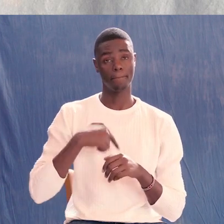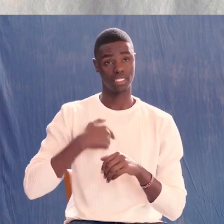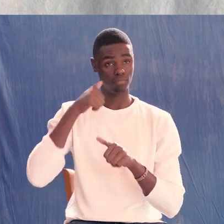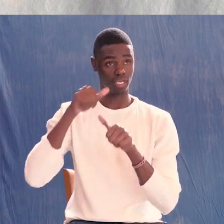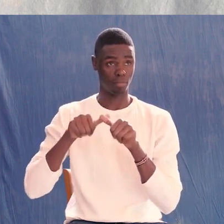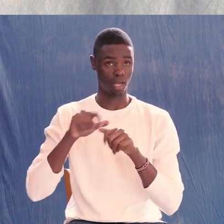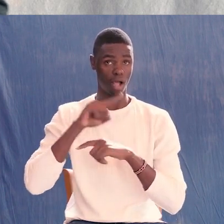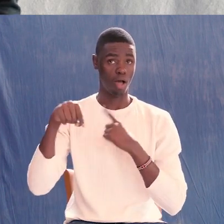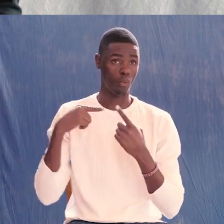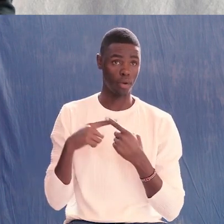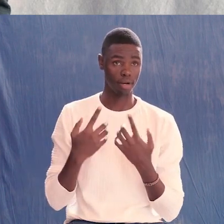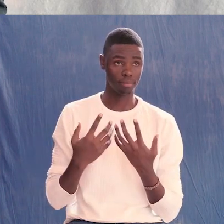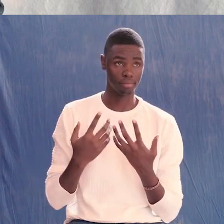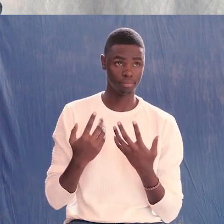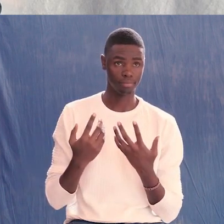when I was just